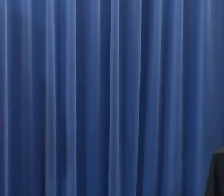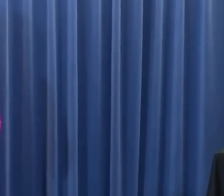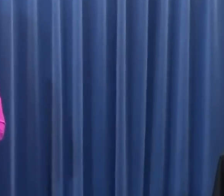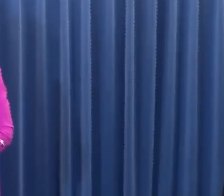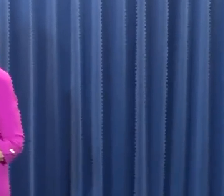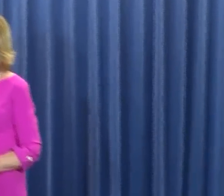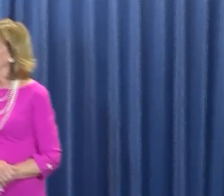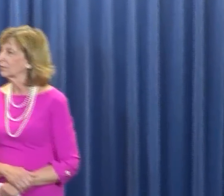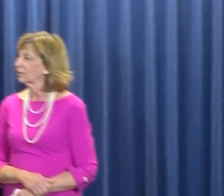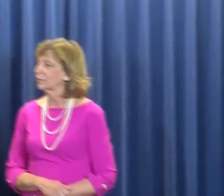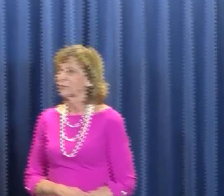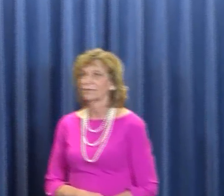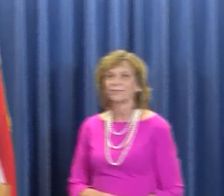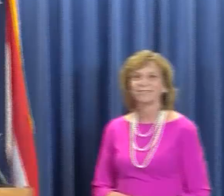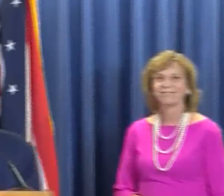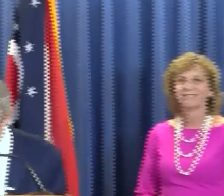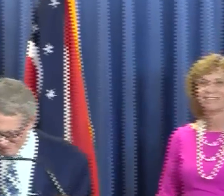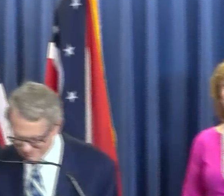ads.